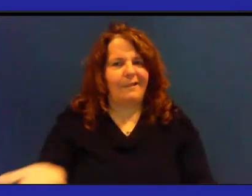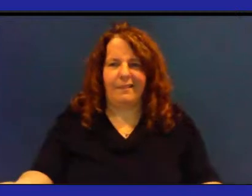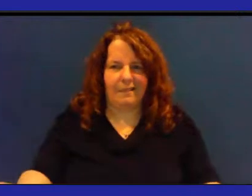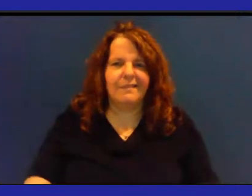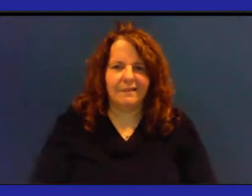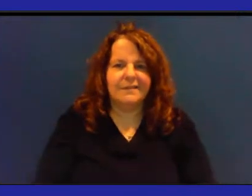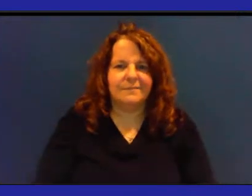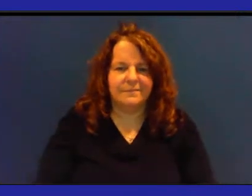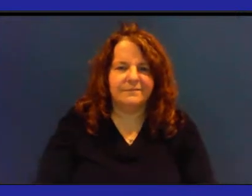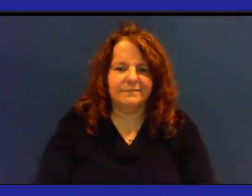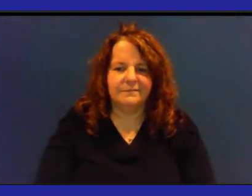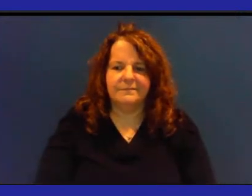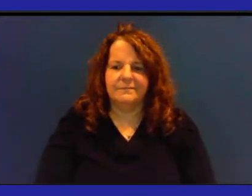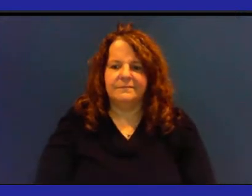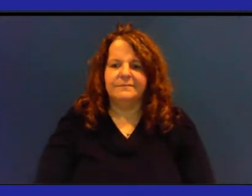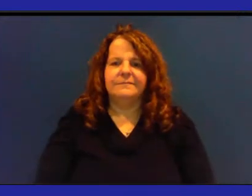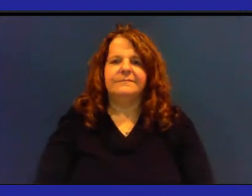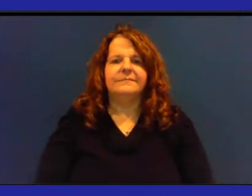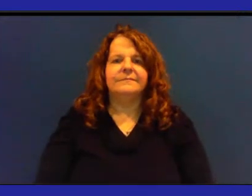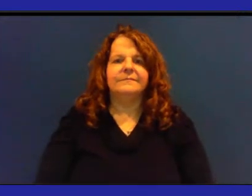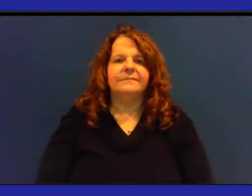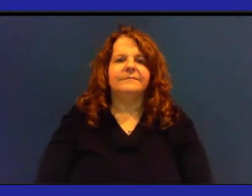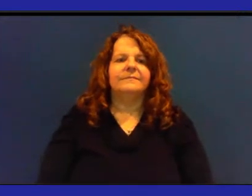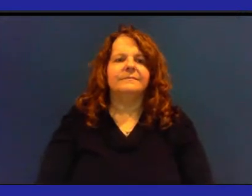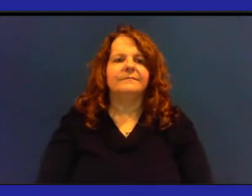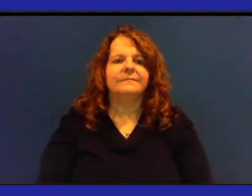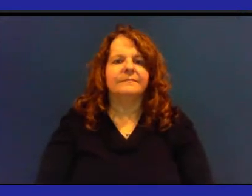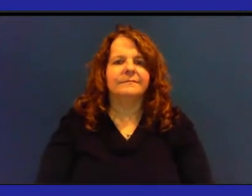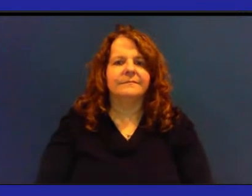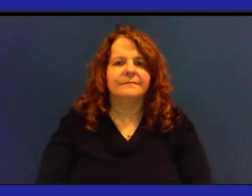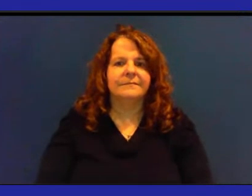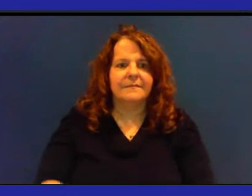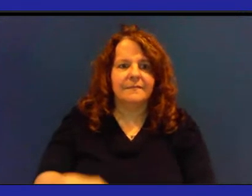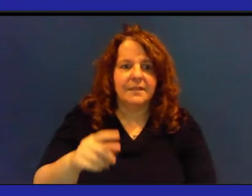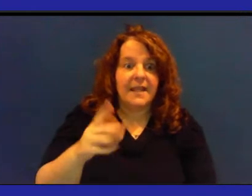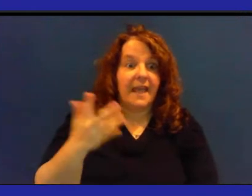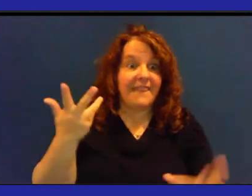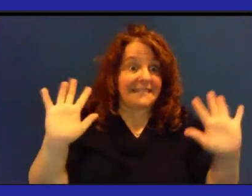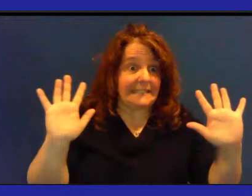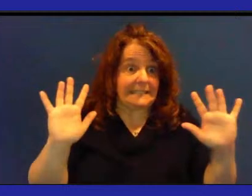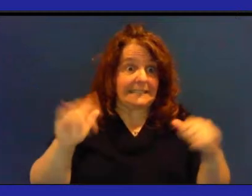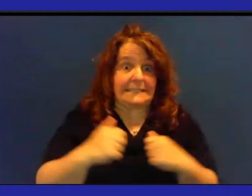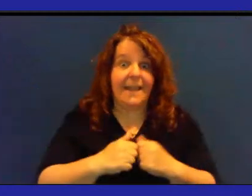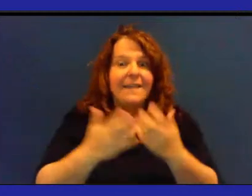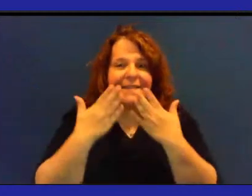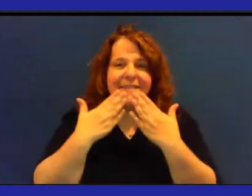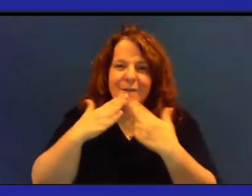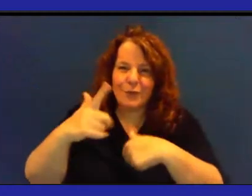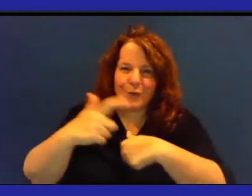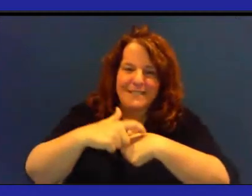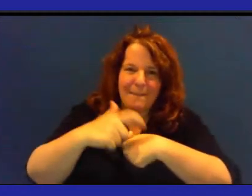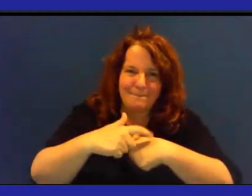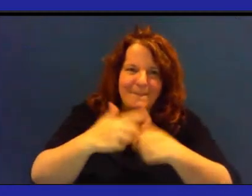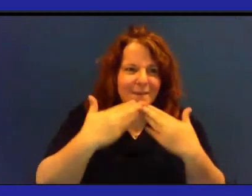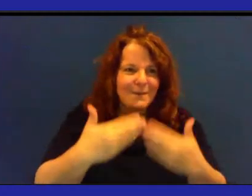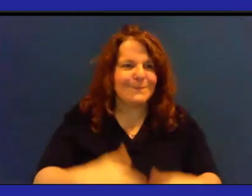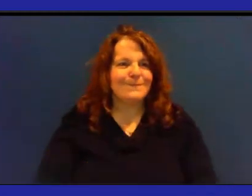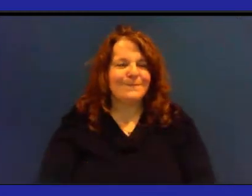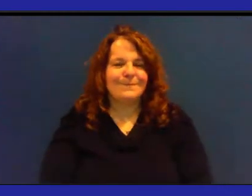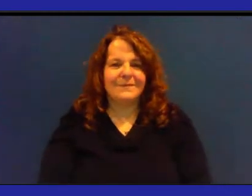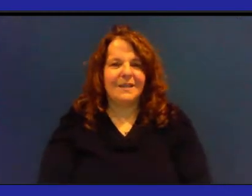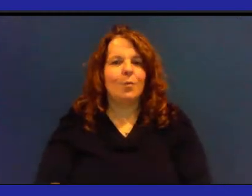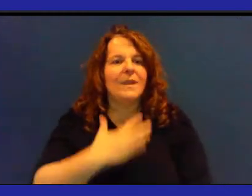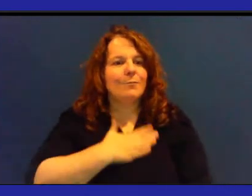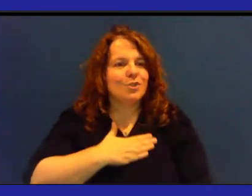So, Eric, if you can. Yep, I think that concludes our presentation. Thank you for the time. Thank you. We appreciate